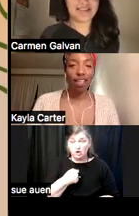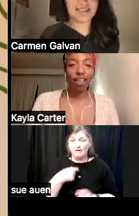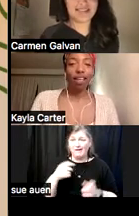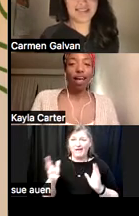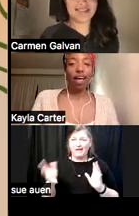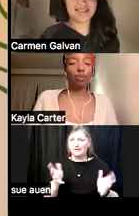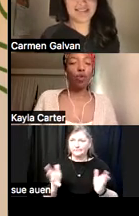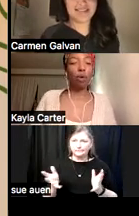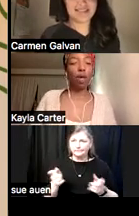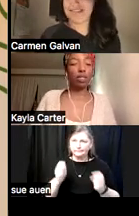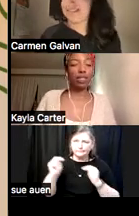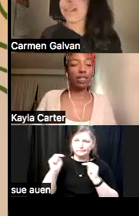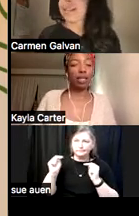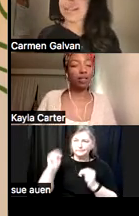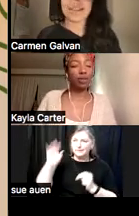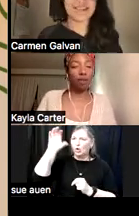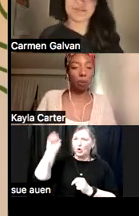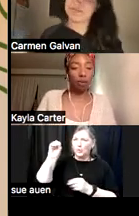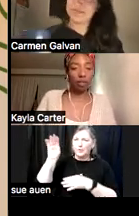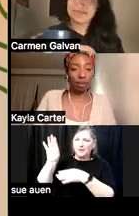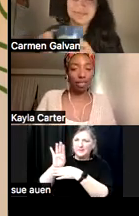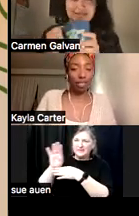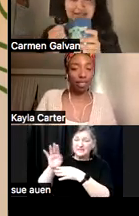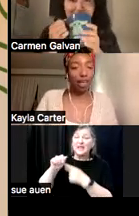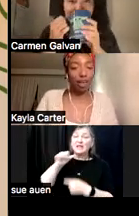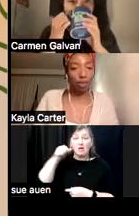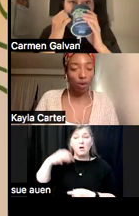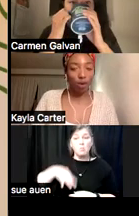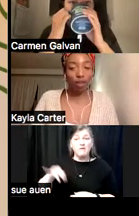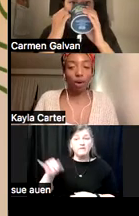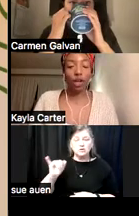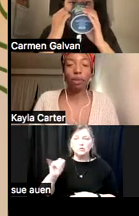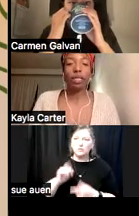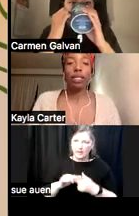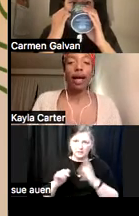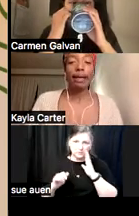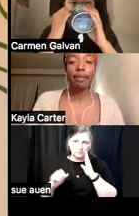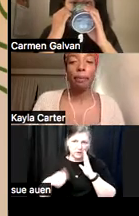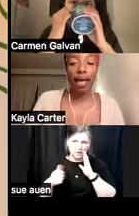navigating corporate spaces and also not-for-profit spaces. That could be a whole other workshop.